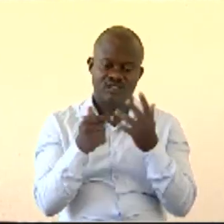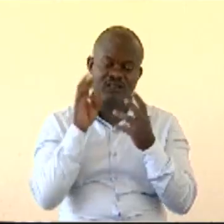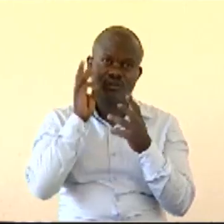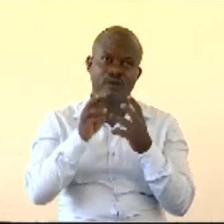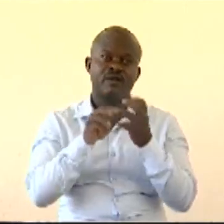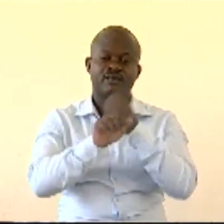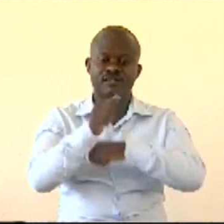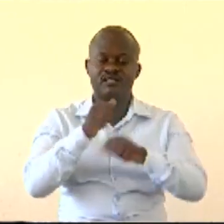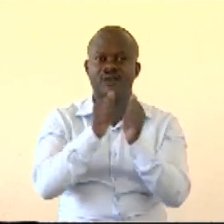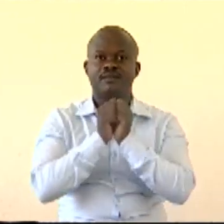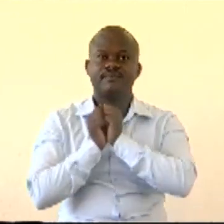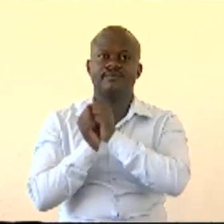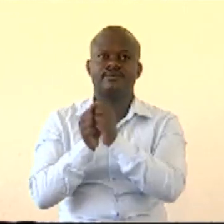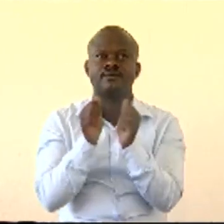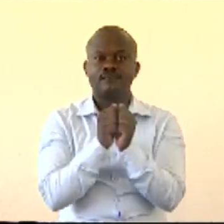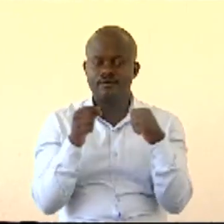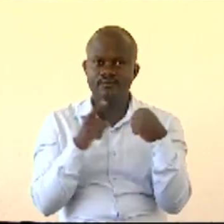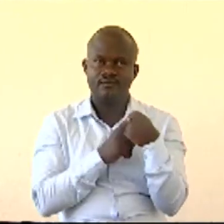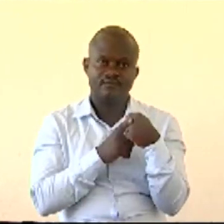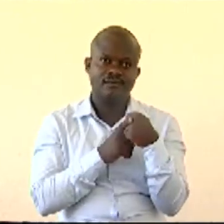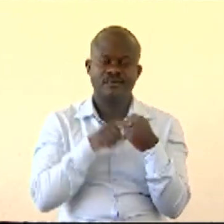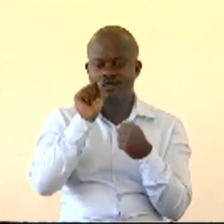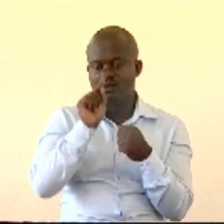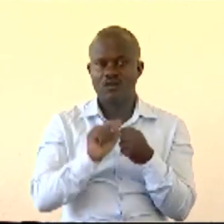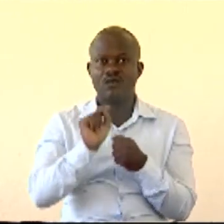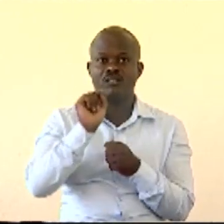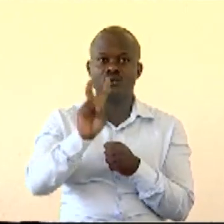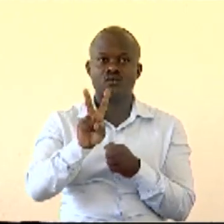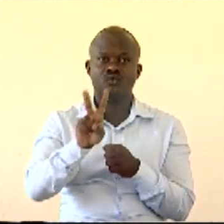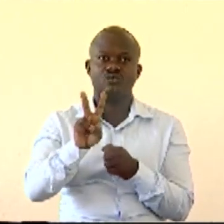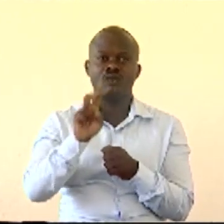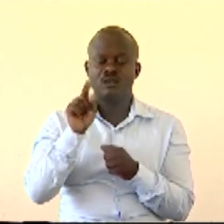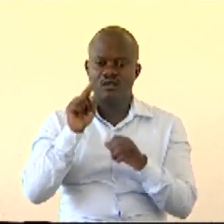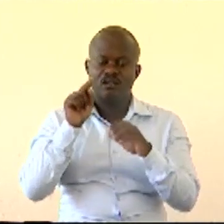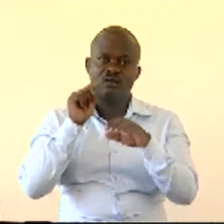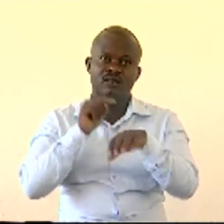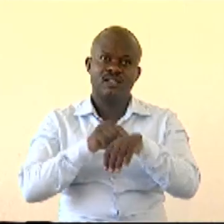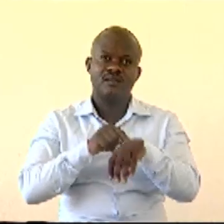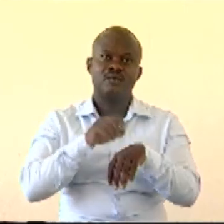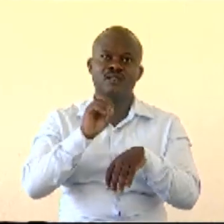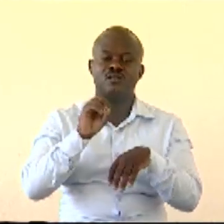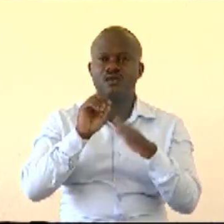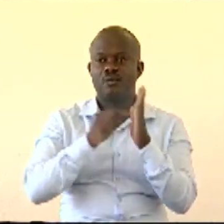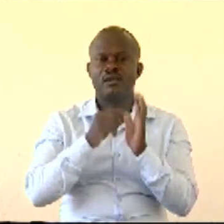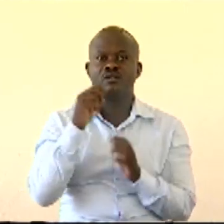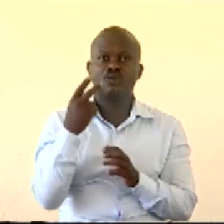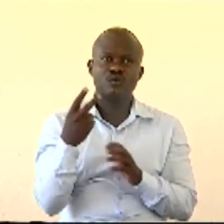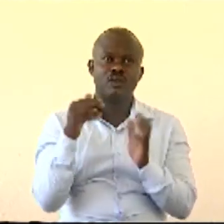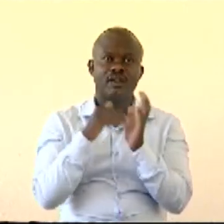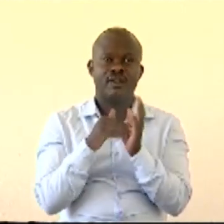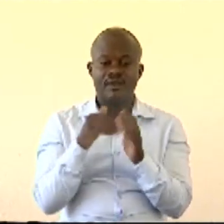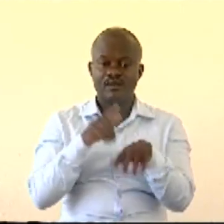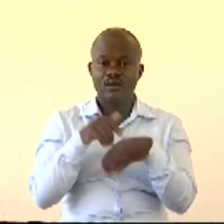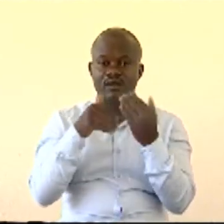react with 16 over 2 times 0.2, and what do we